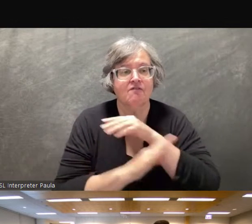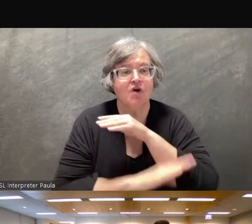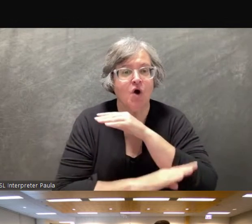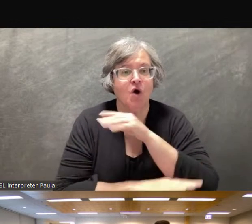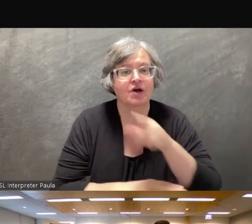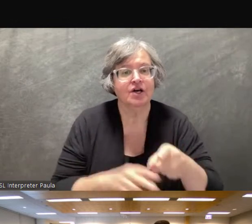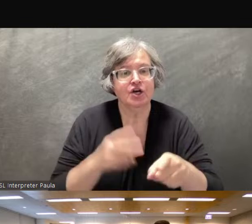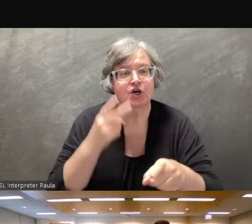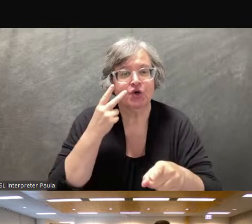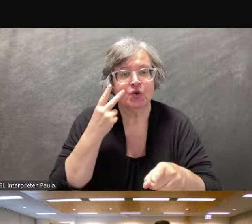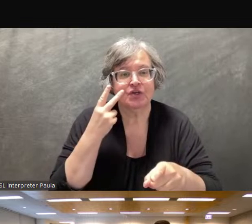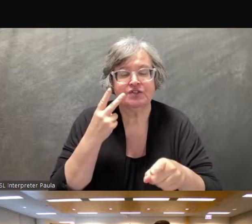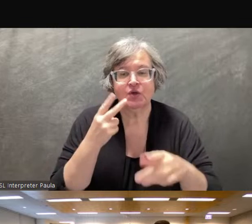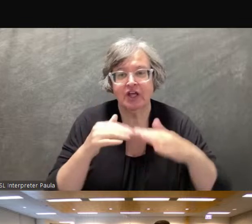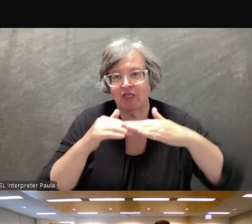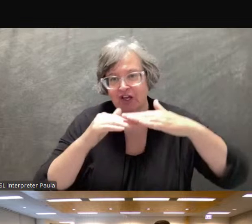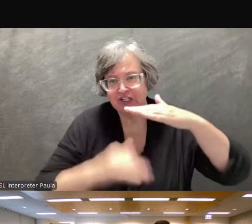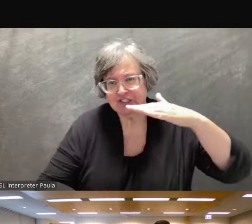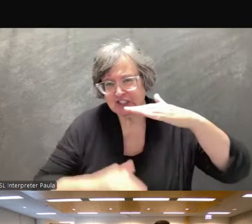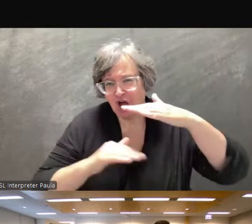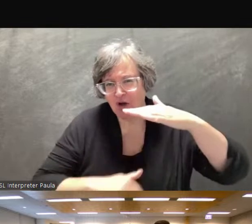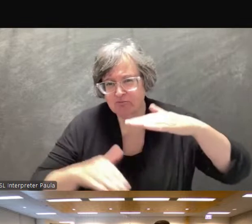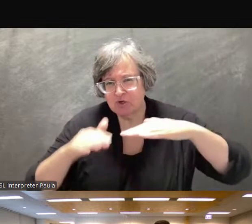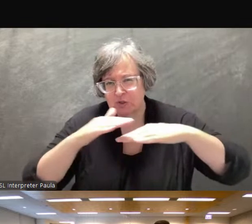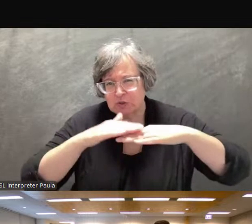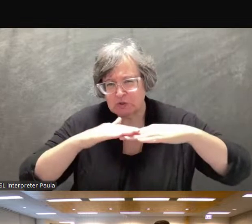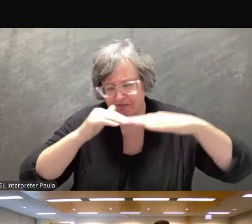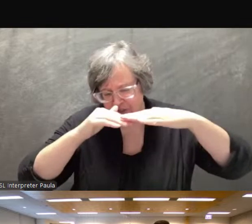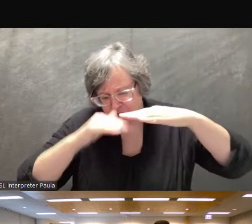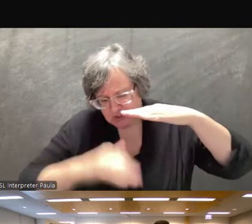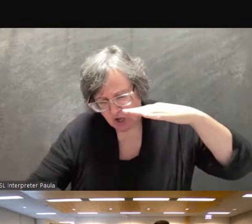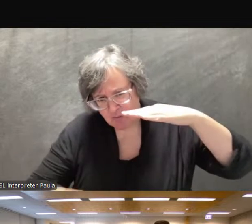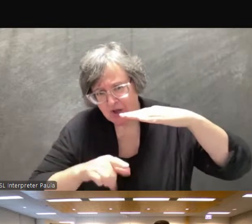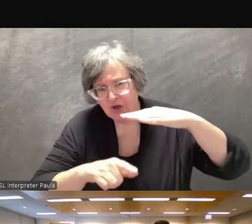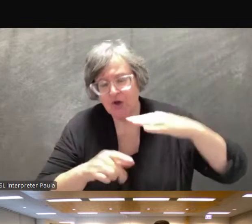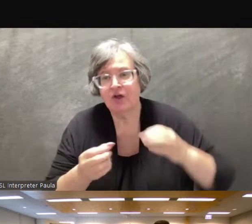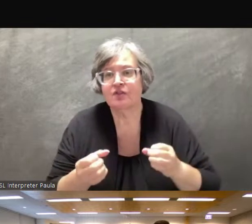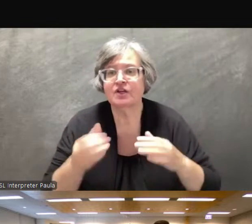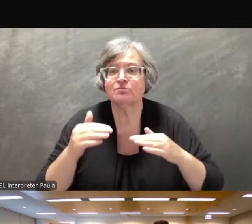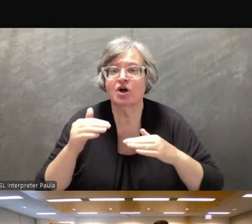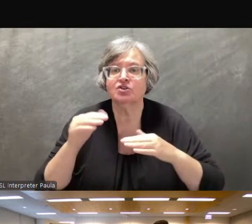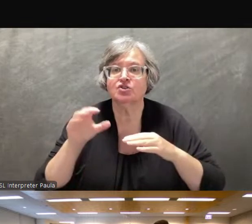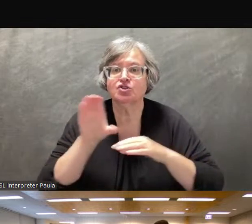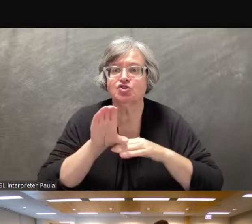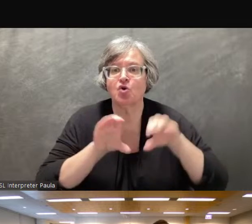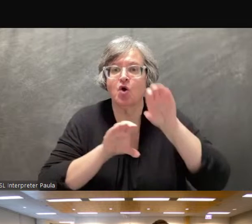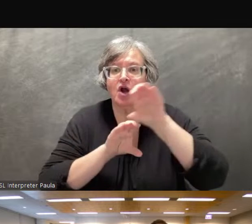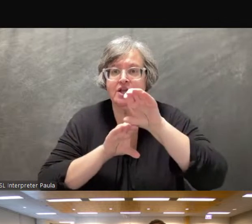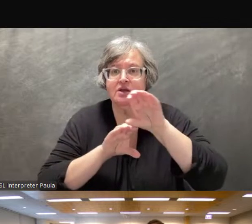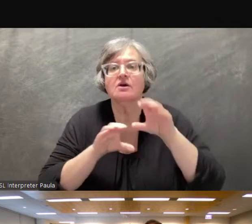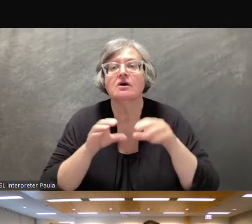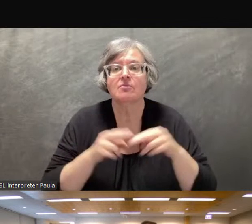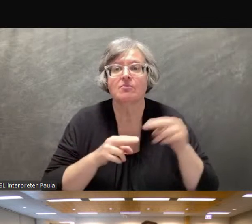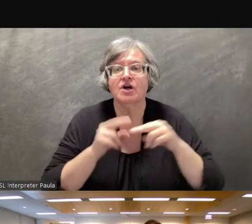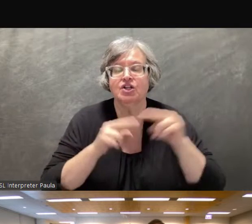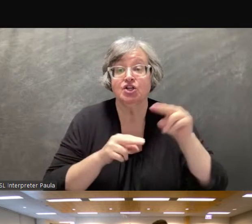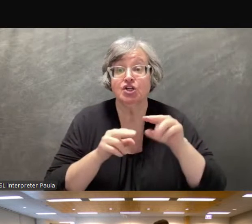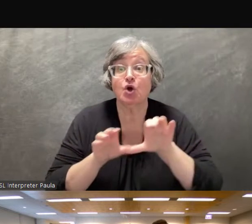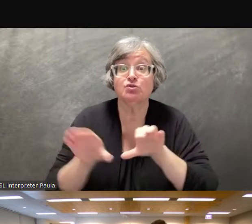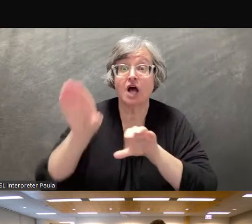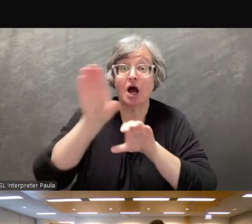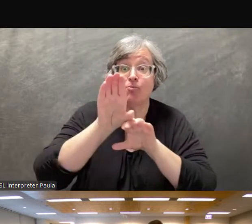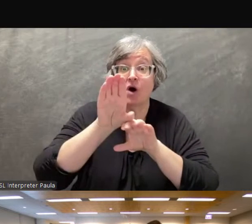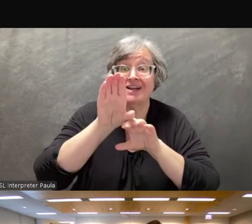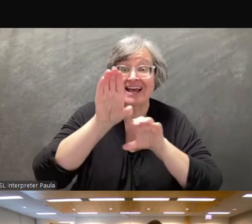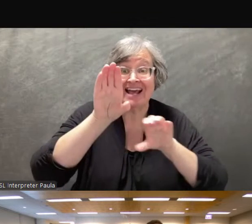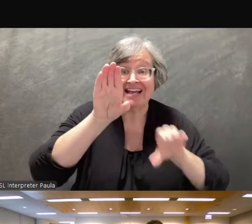you can see kind of the subsurface work at Berry. Just for your recollection, this is a multi-story building. It goes up a story, but it also goes down 2 stories. So here's some of